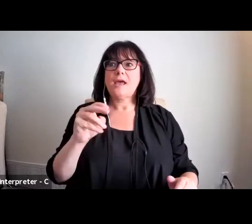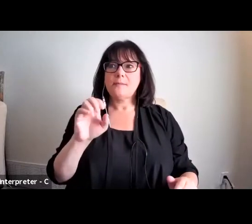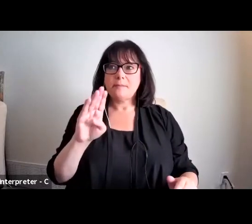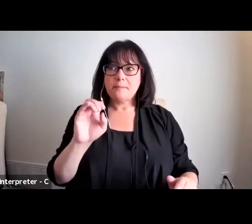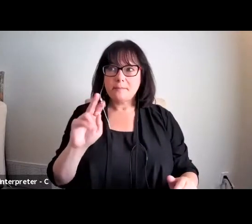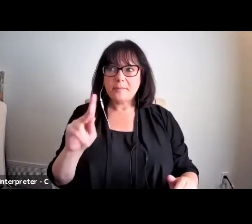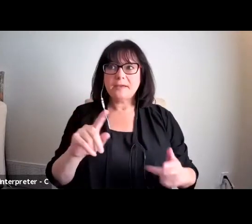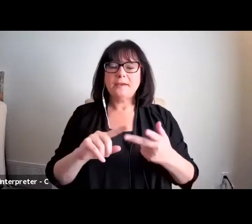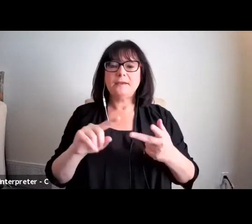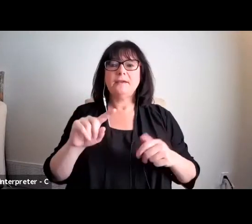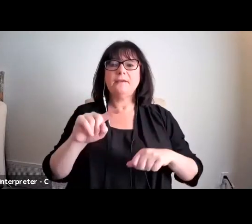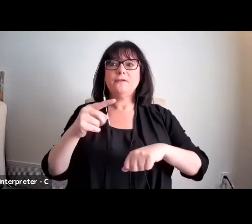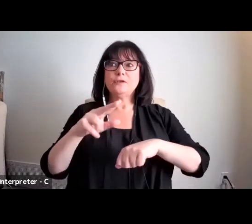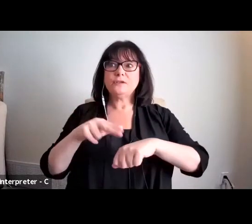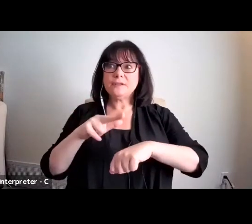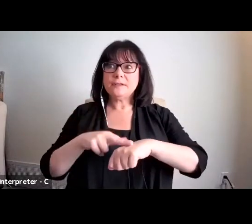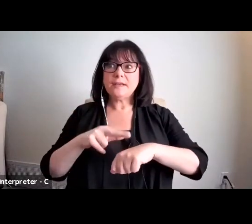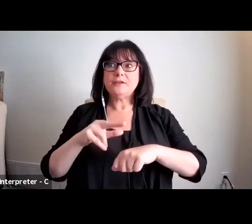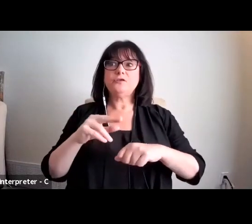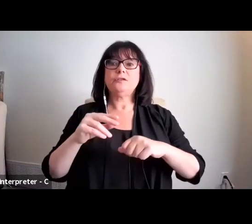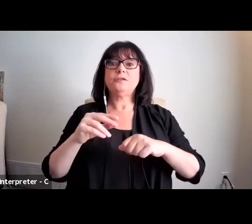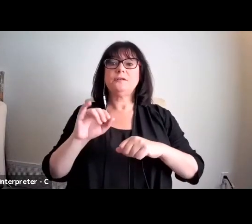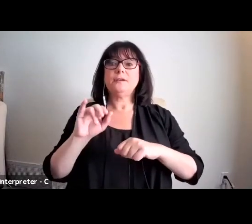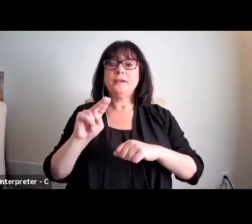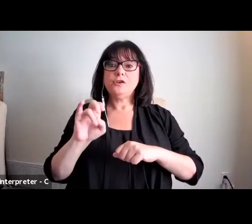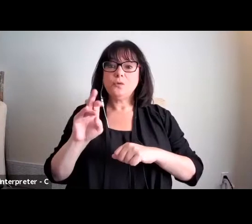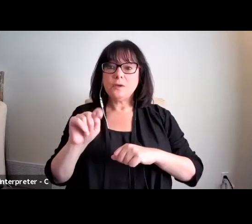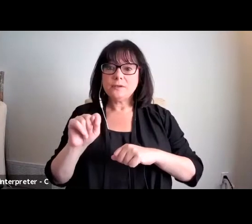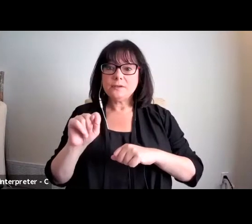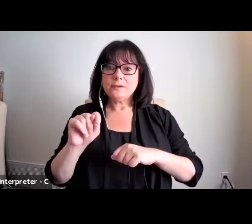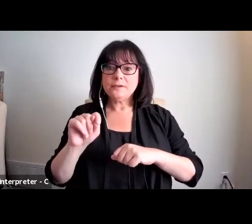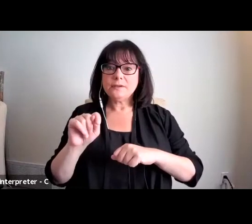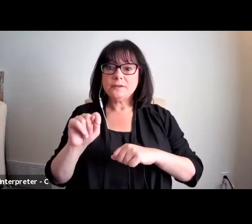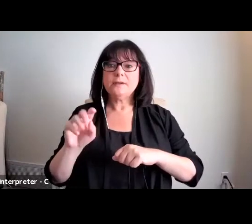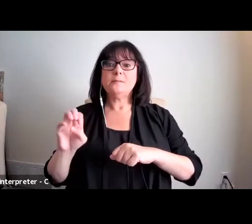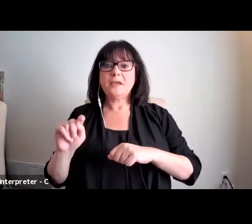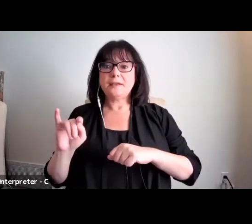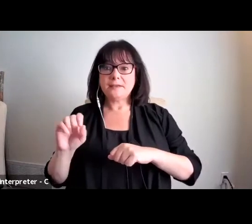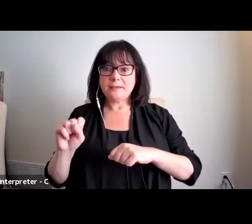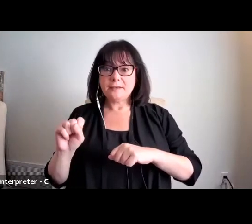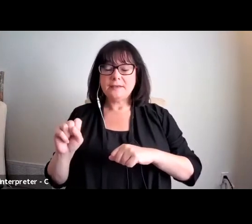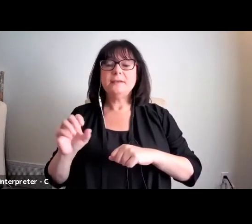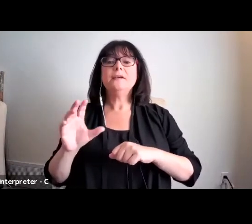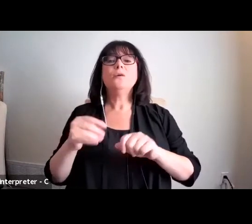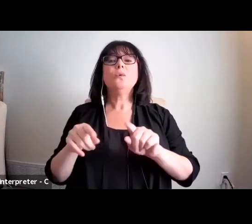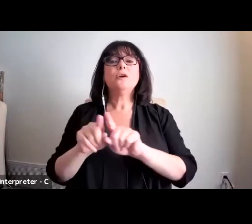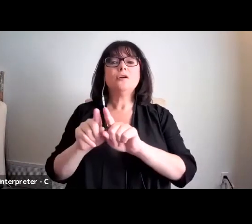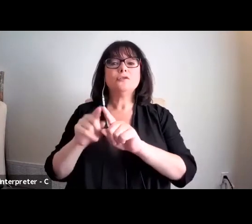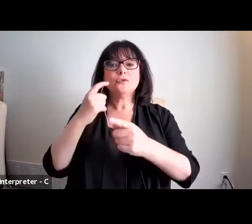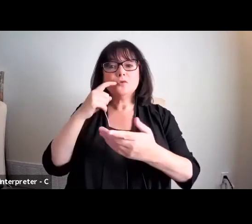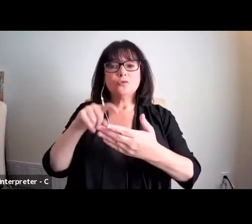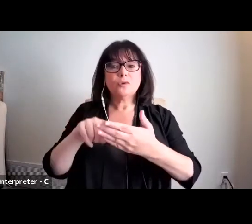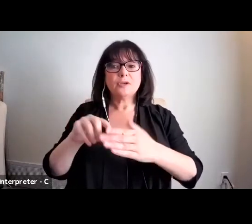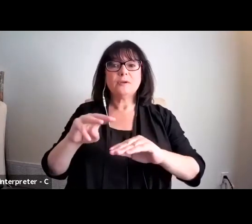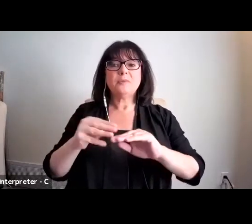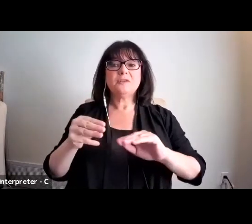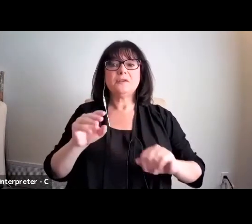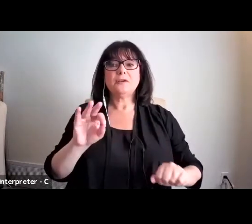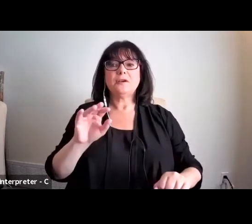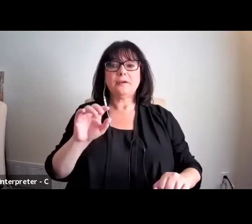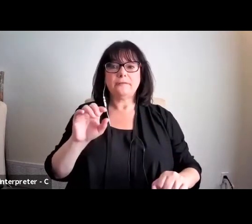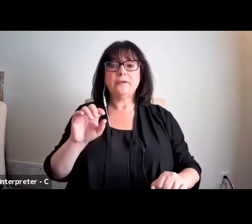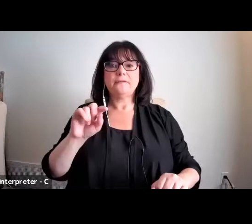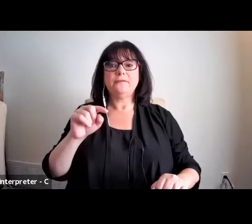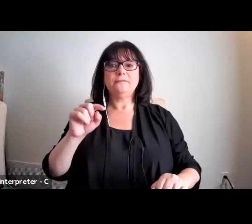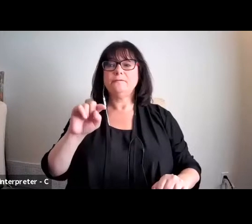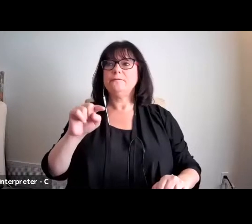communities. We acknowledge the current treaty holders, the Mississaugas of the Credit First Nation. This territory is